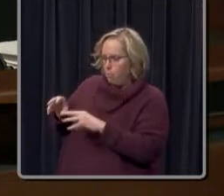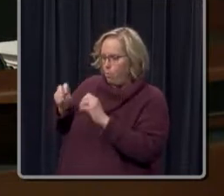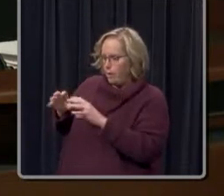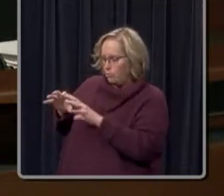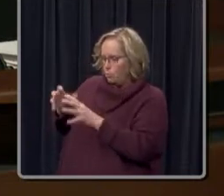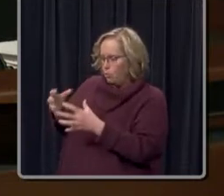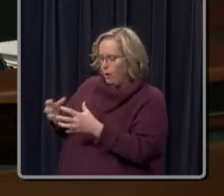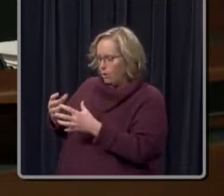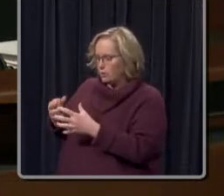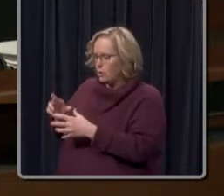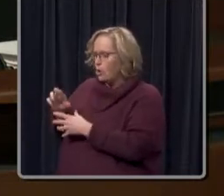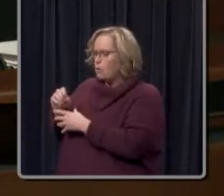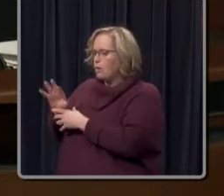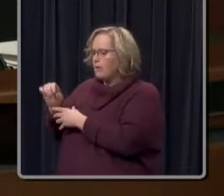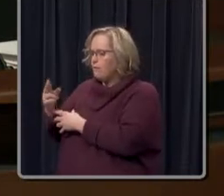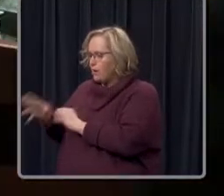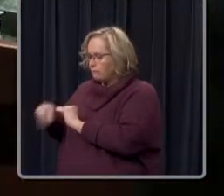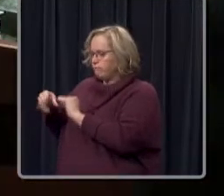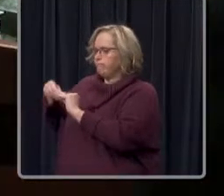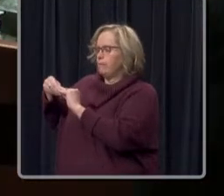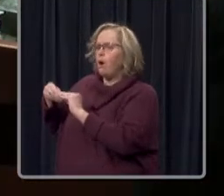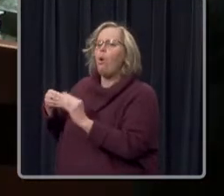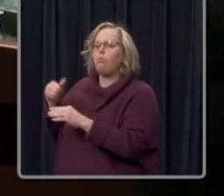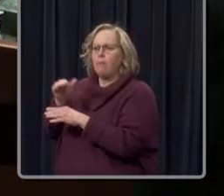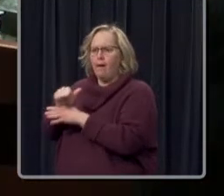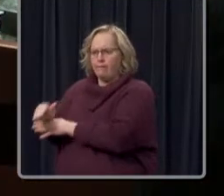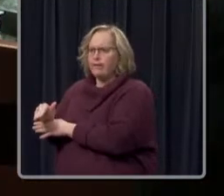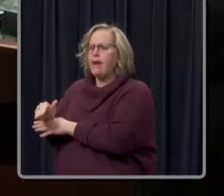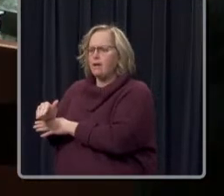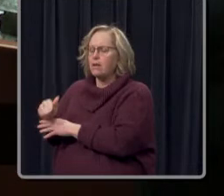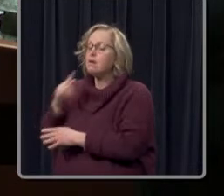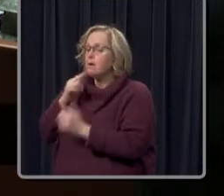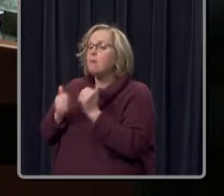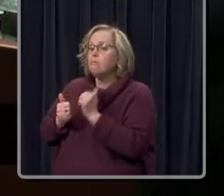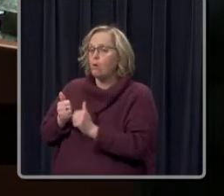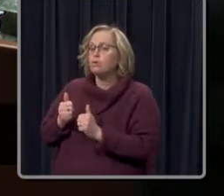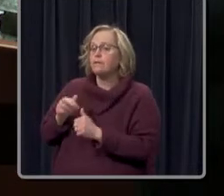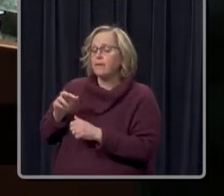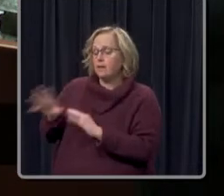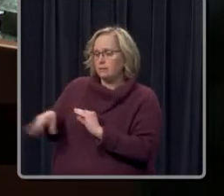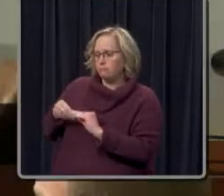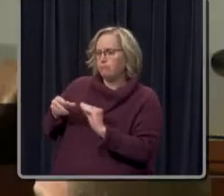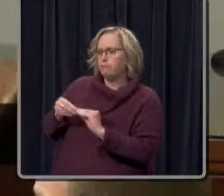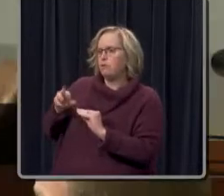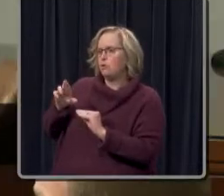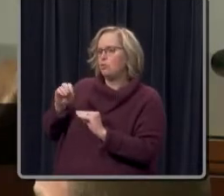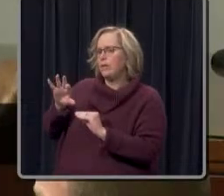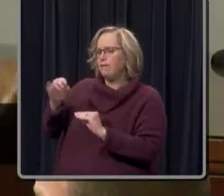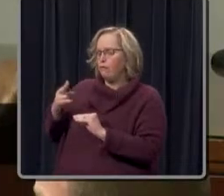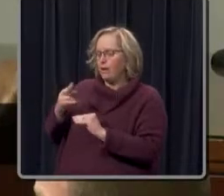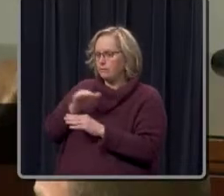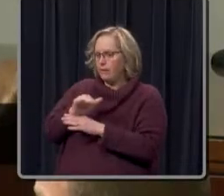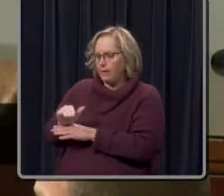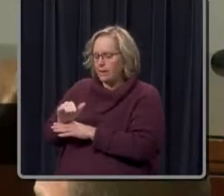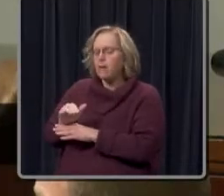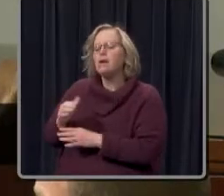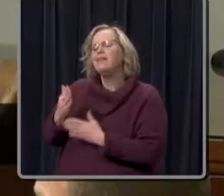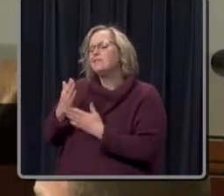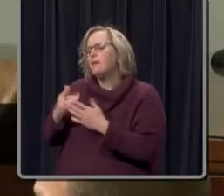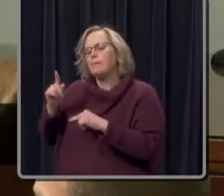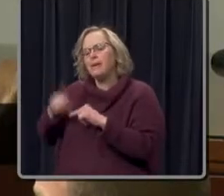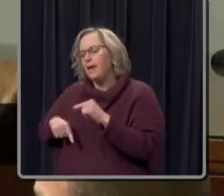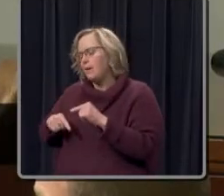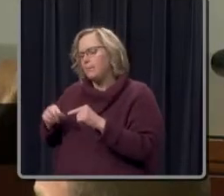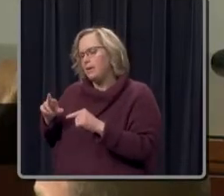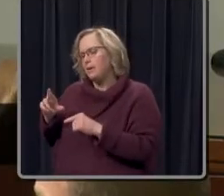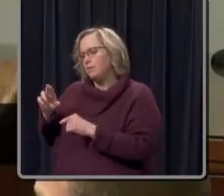awesome. So there's a vast majority of it that's refreshed nightly, and then obviously Some of it can't be refreshed until semester, for example, if you